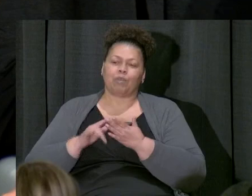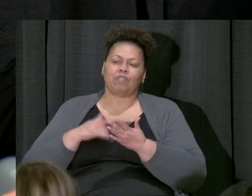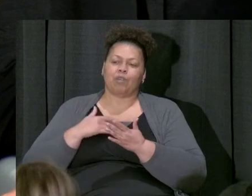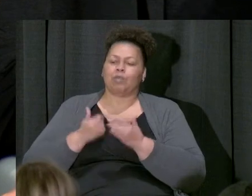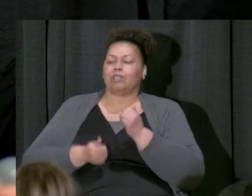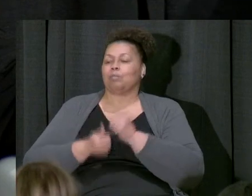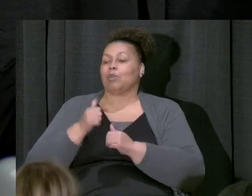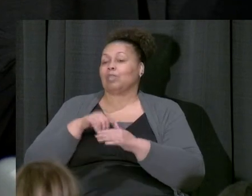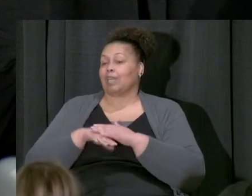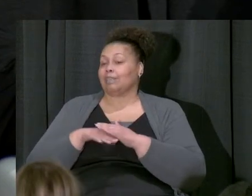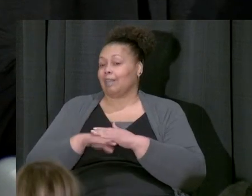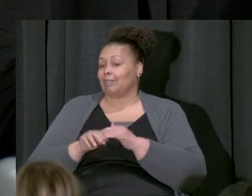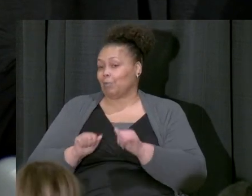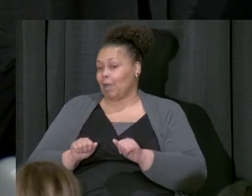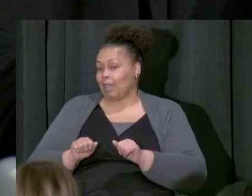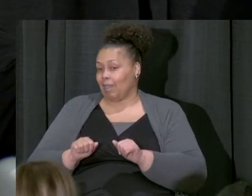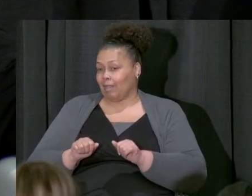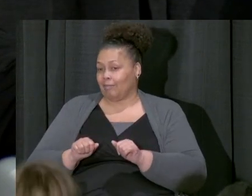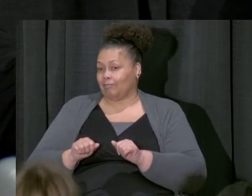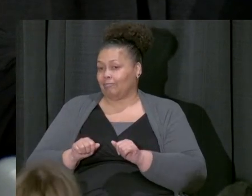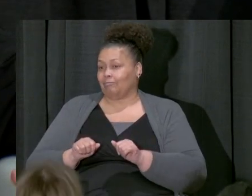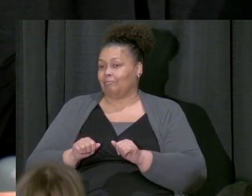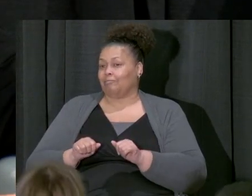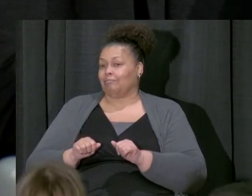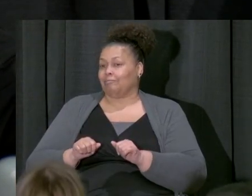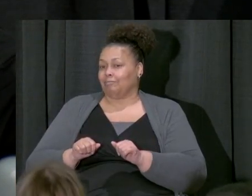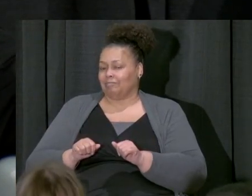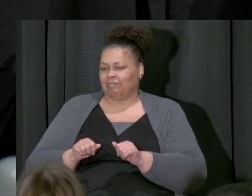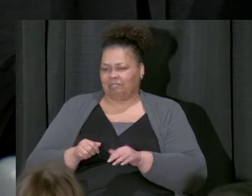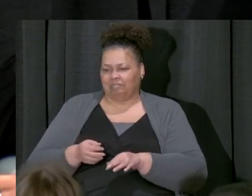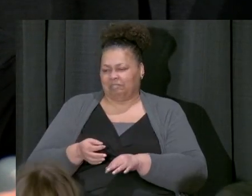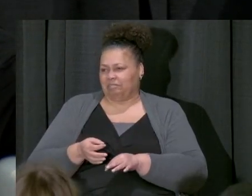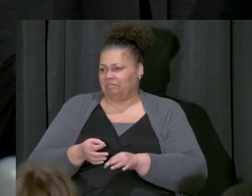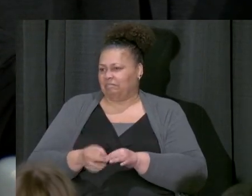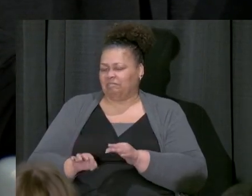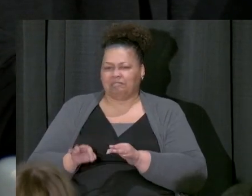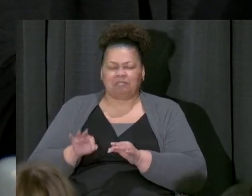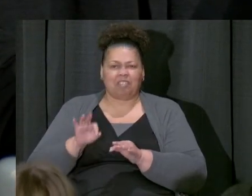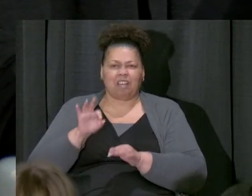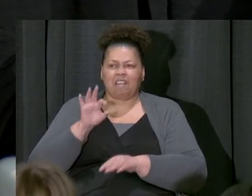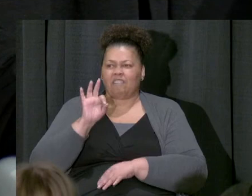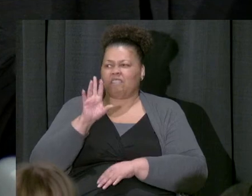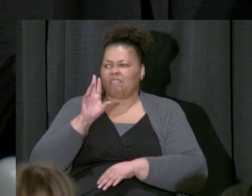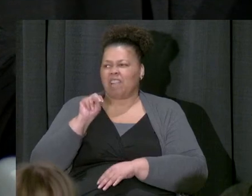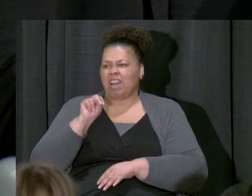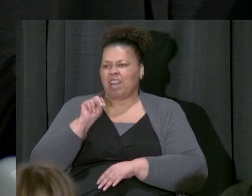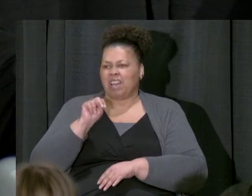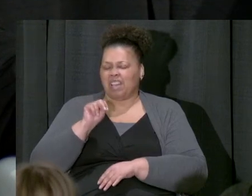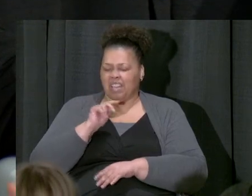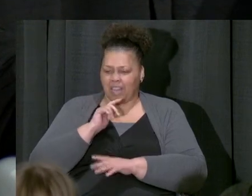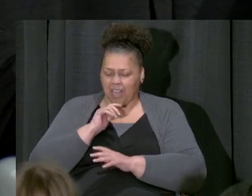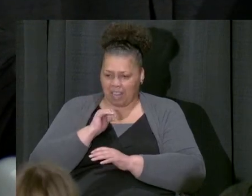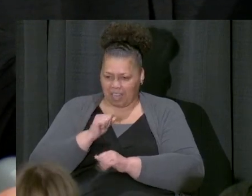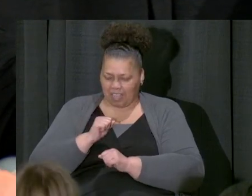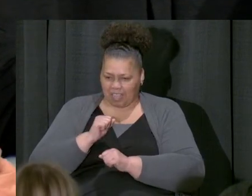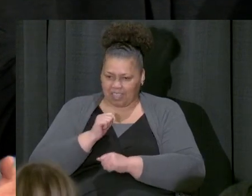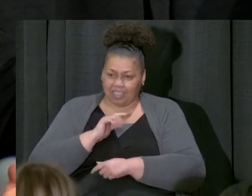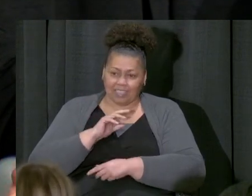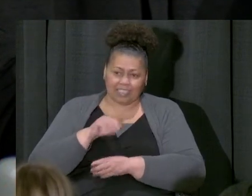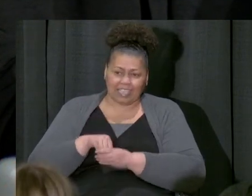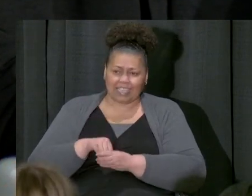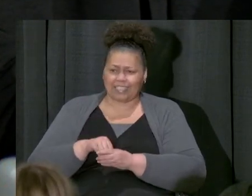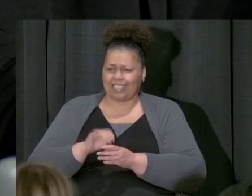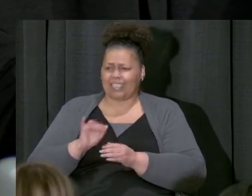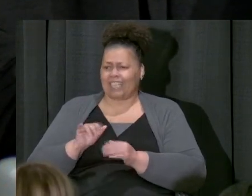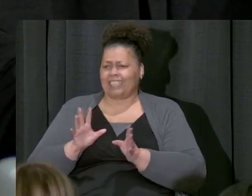most accessible. And it was just a fun and engaging session, but also what I thought